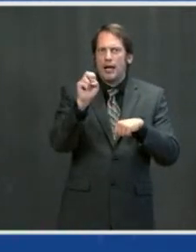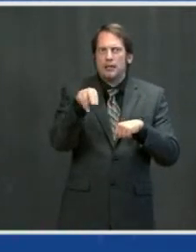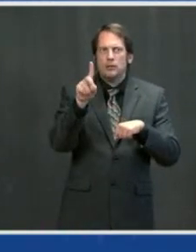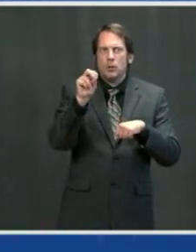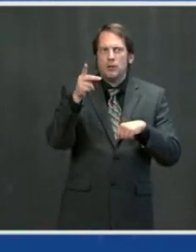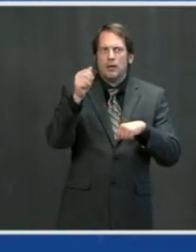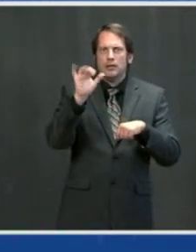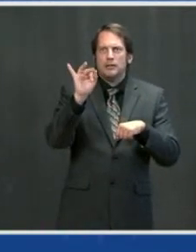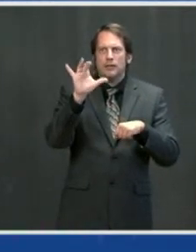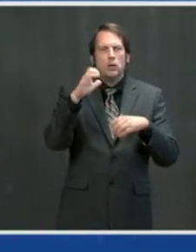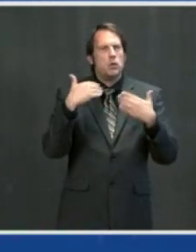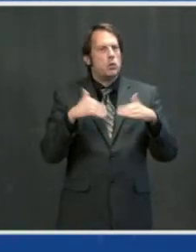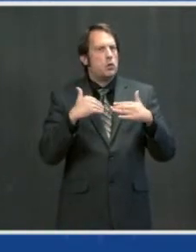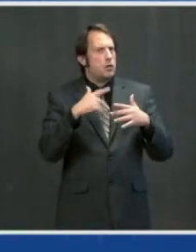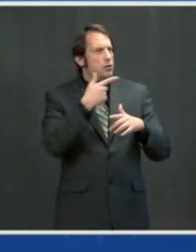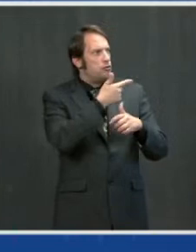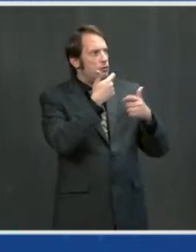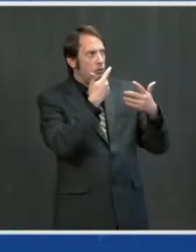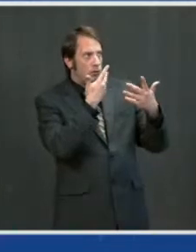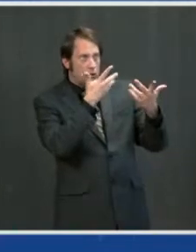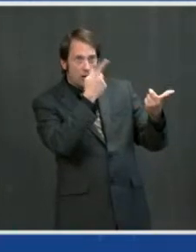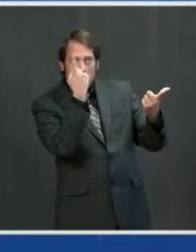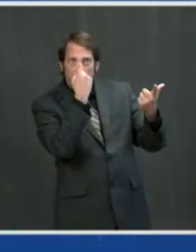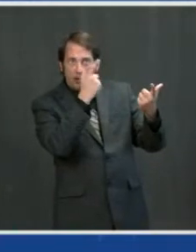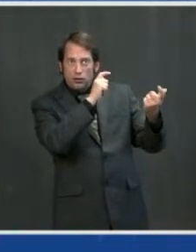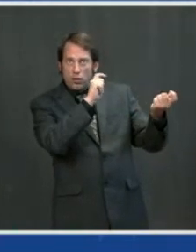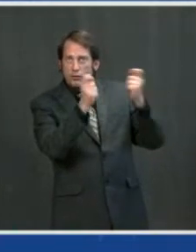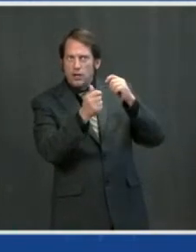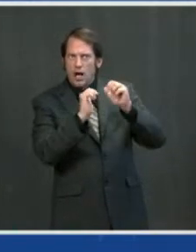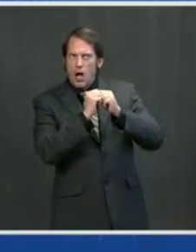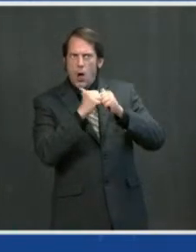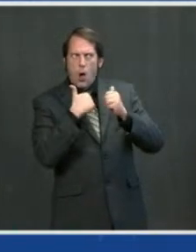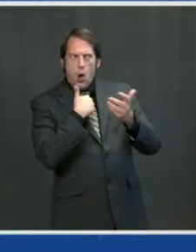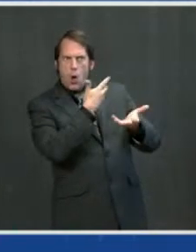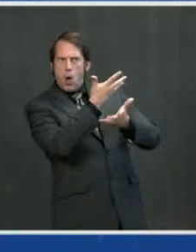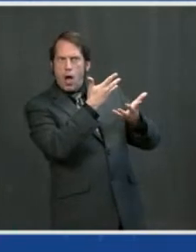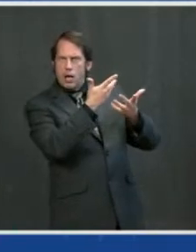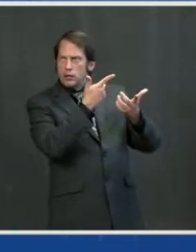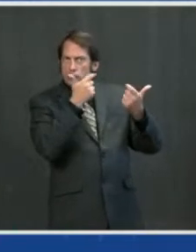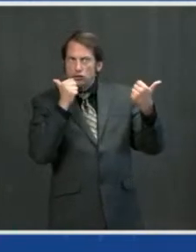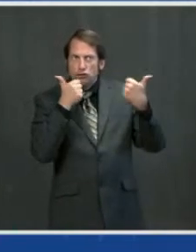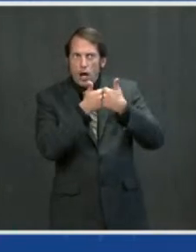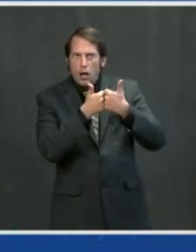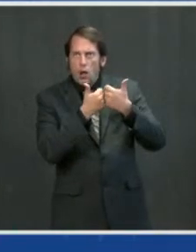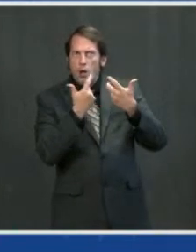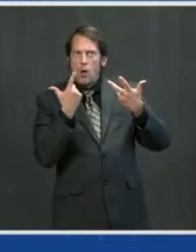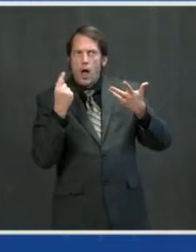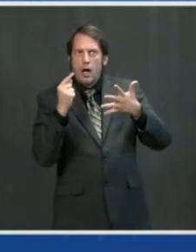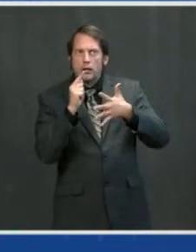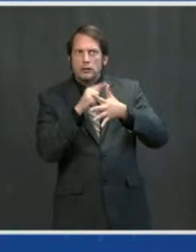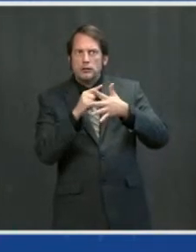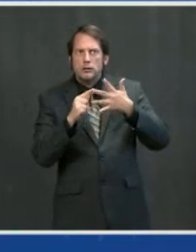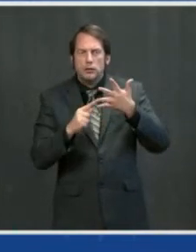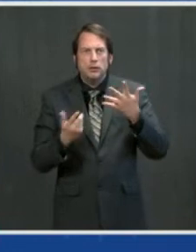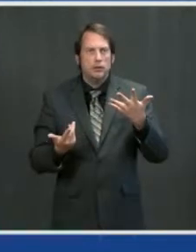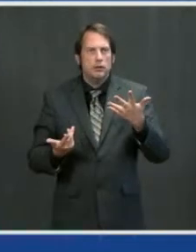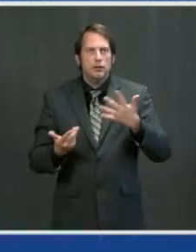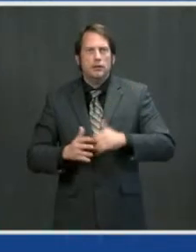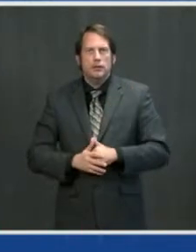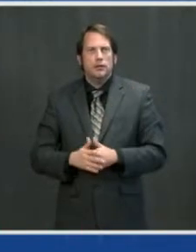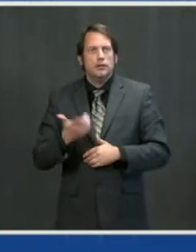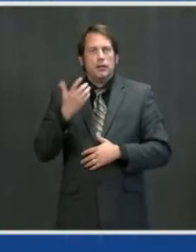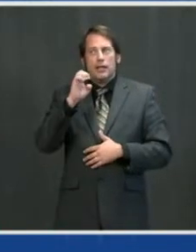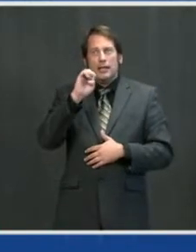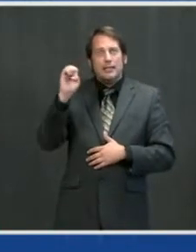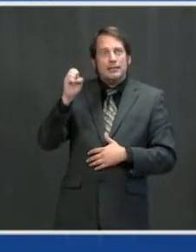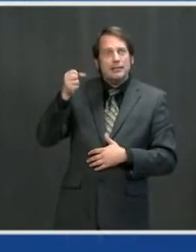change the status quo by force or coercion in the East and South China Seas and intimidation